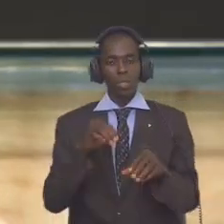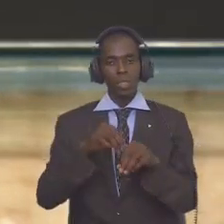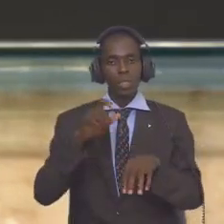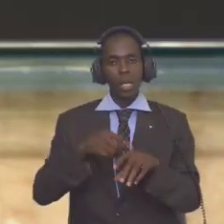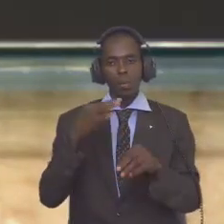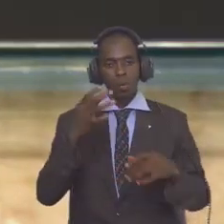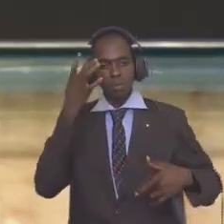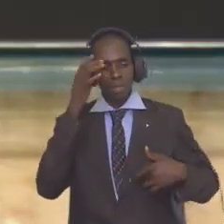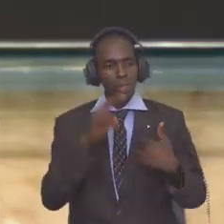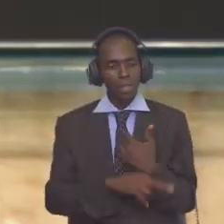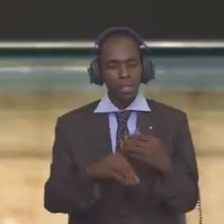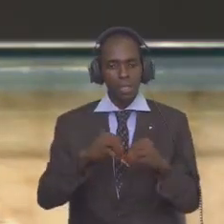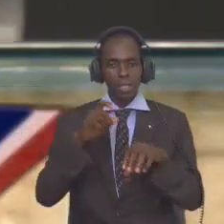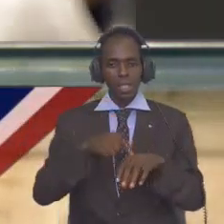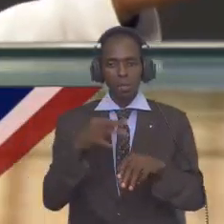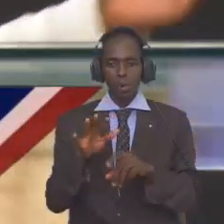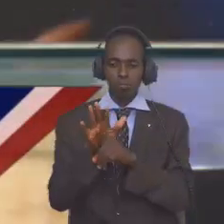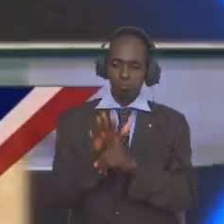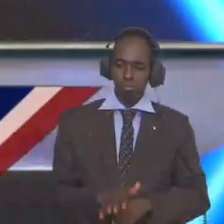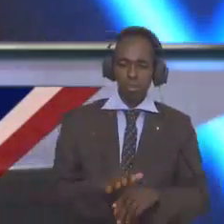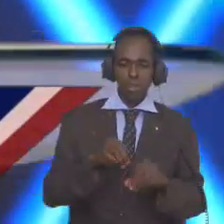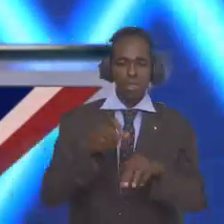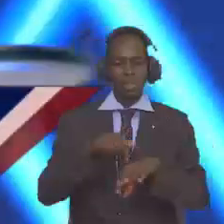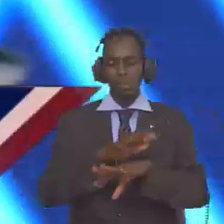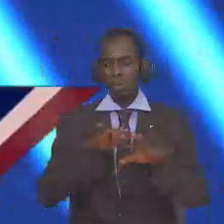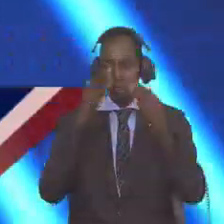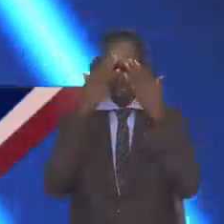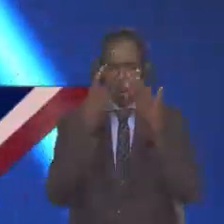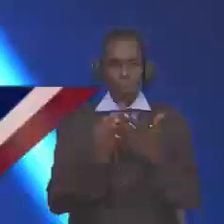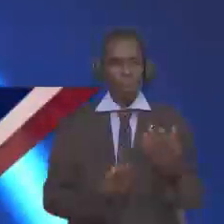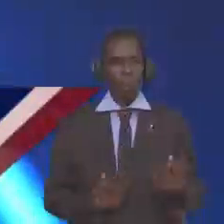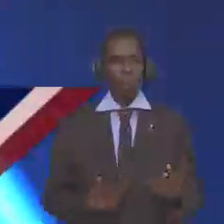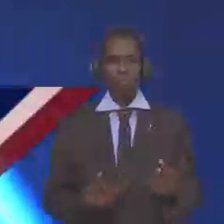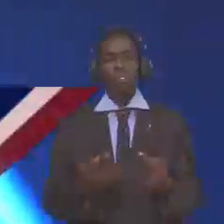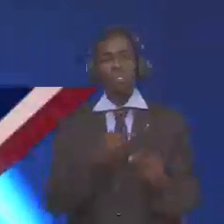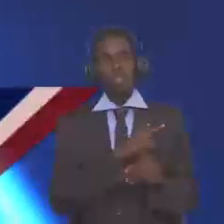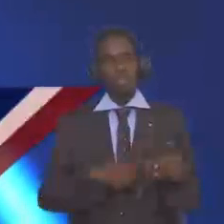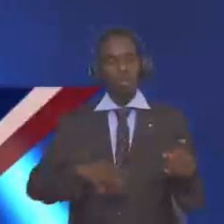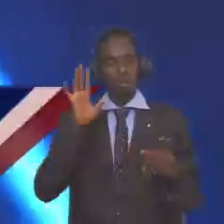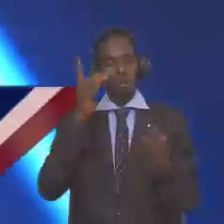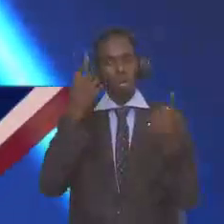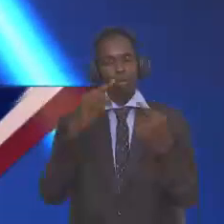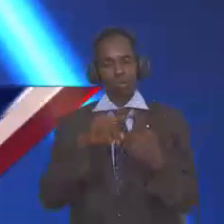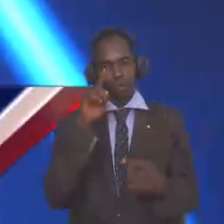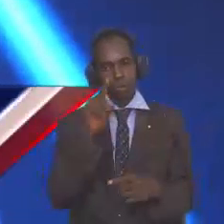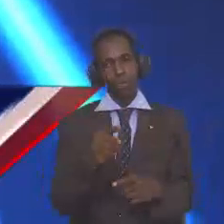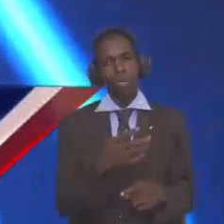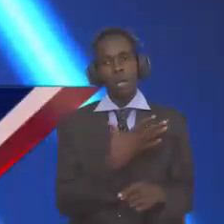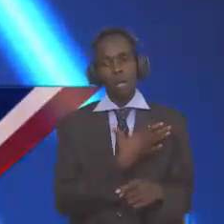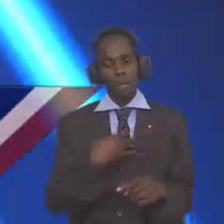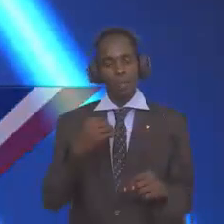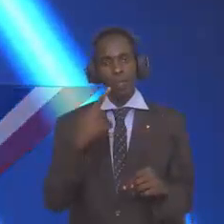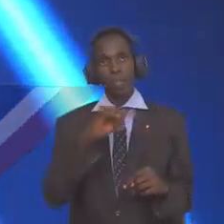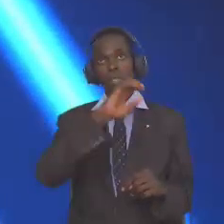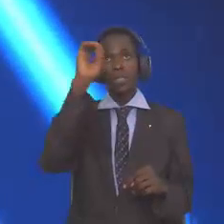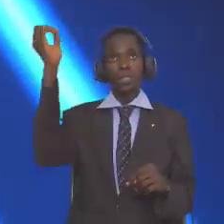in a time of pressure, in a time when you don't know what to do, the Lord will come to you. And the grace of